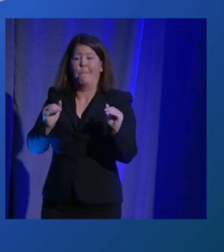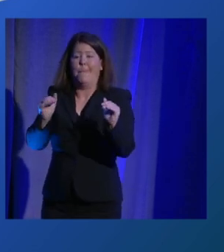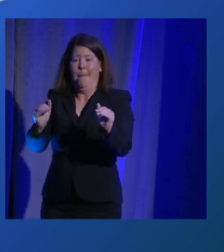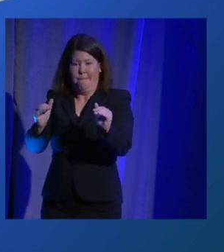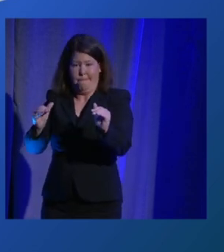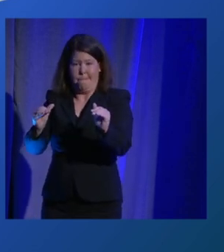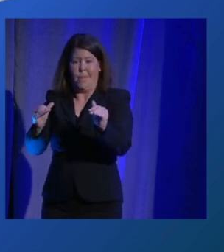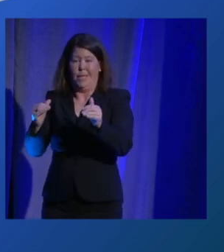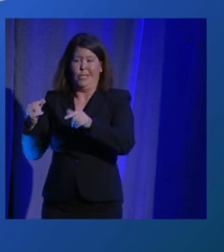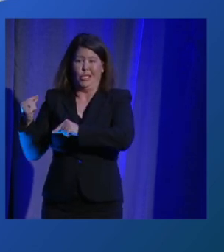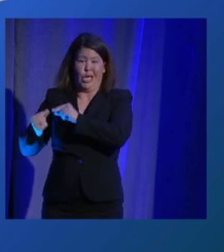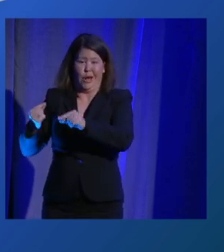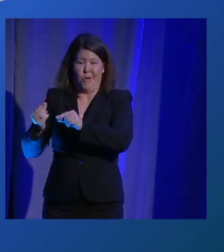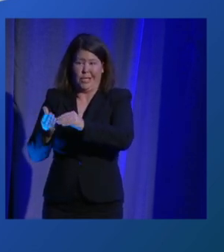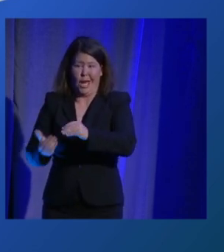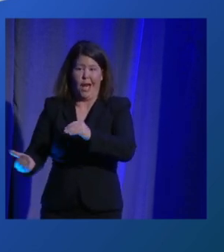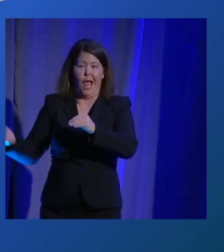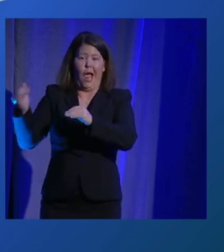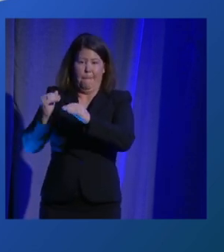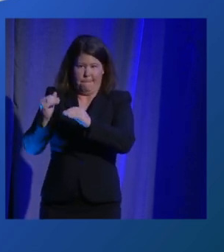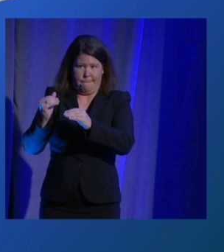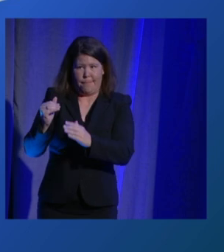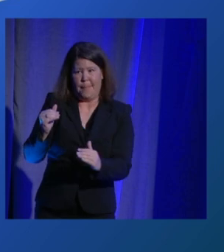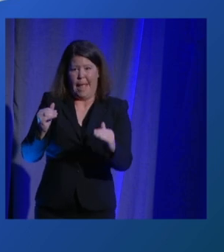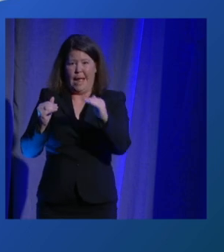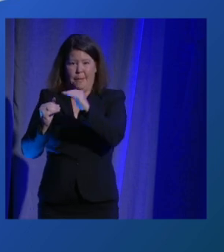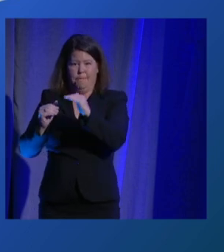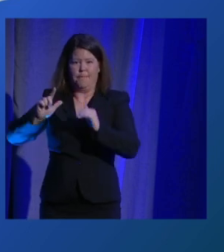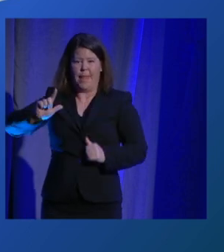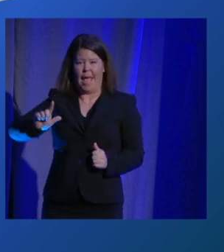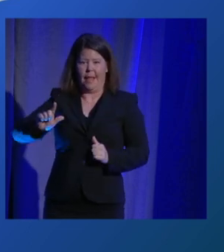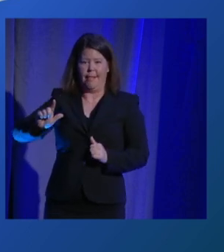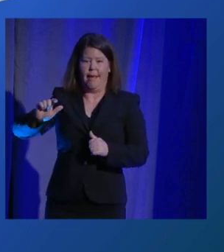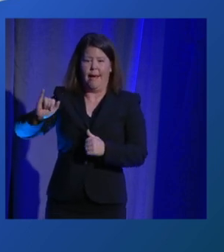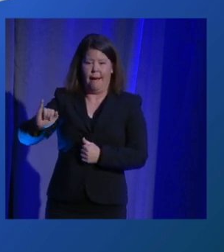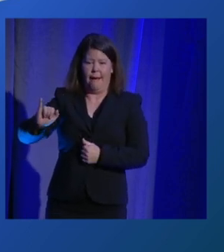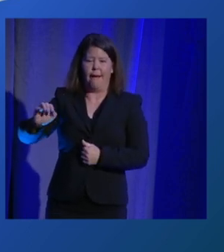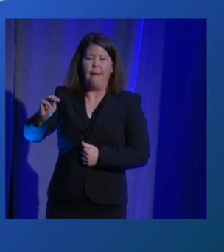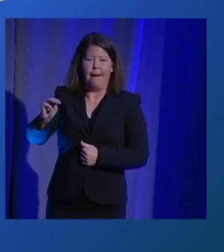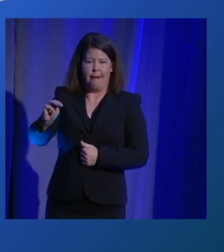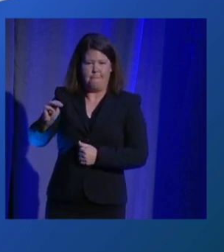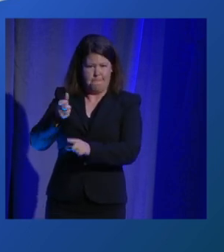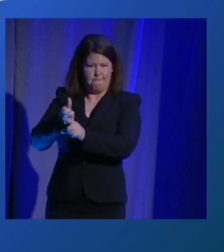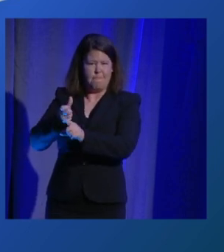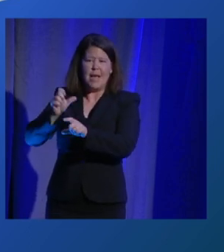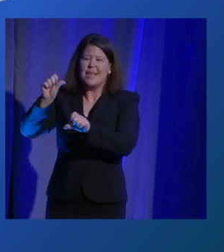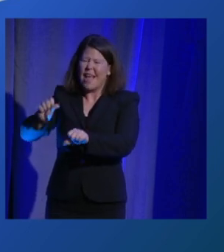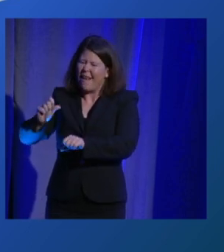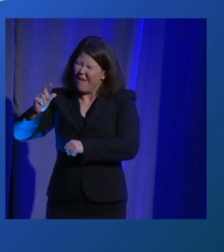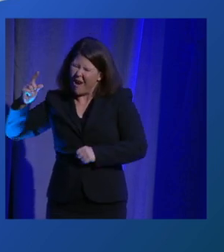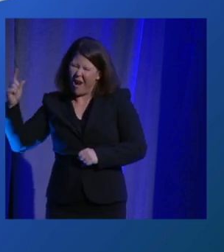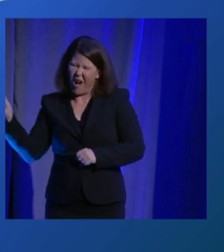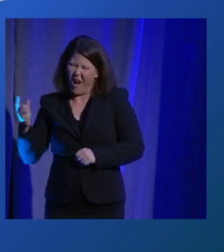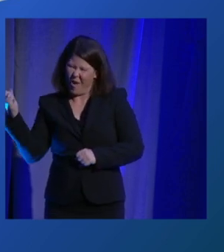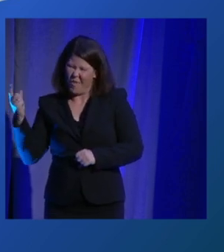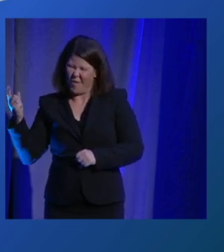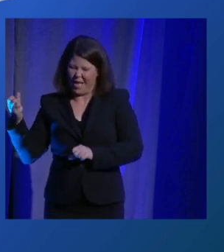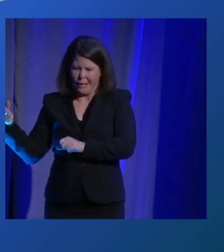the ls the Next Generation LM will always outperform the narrow AI